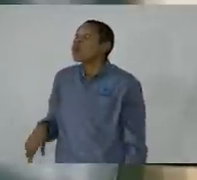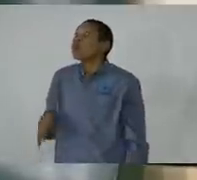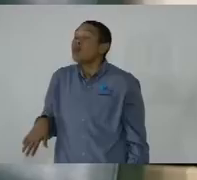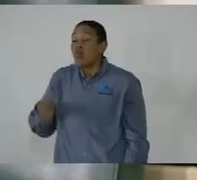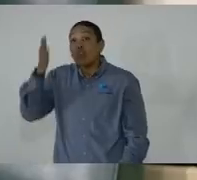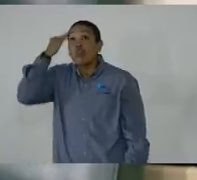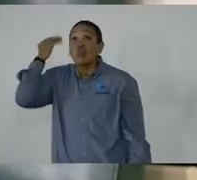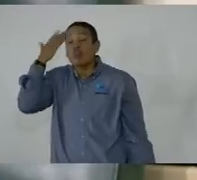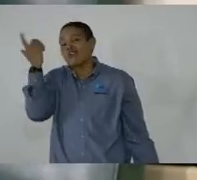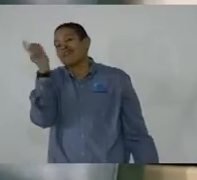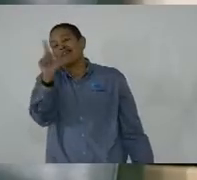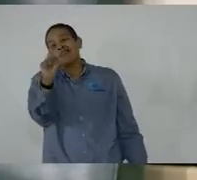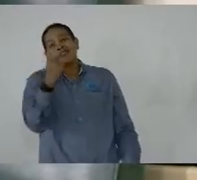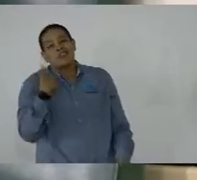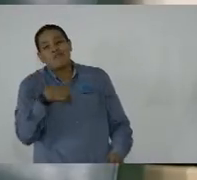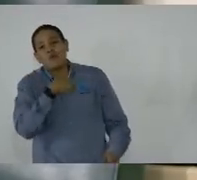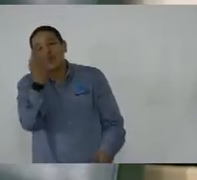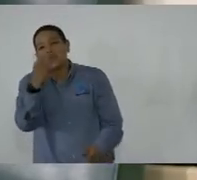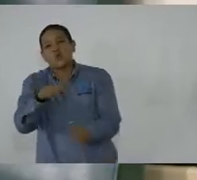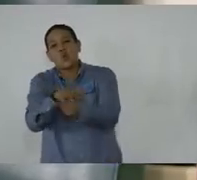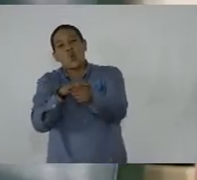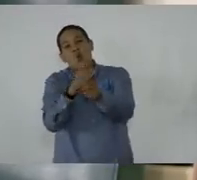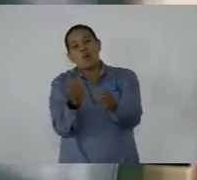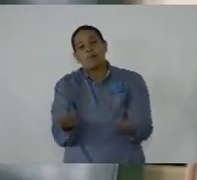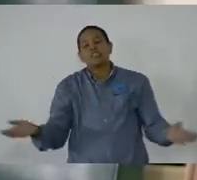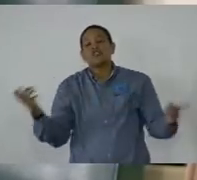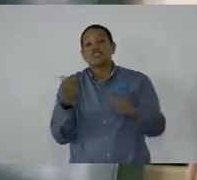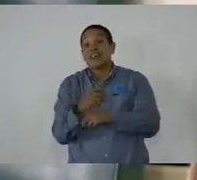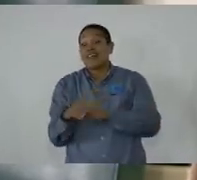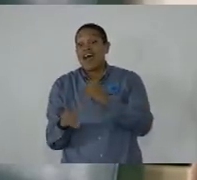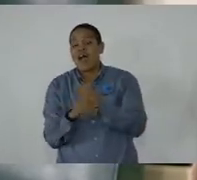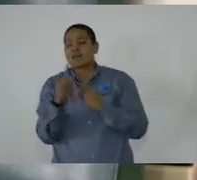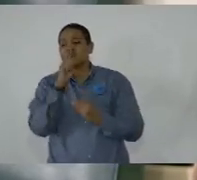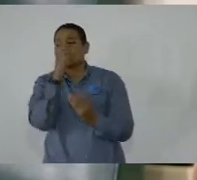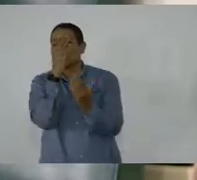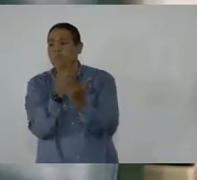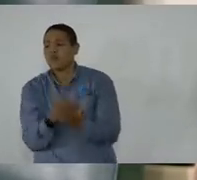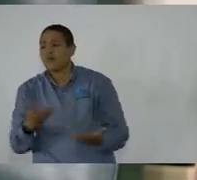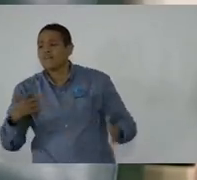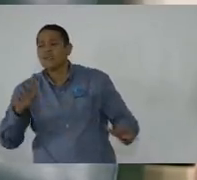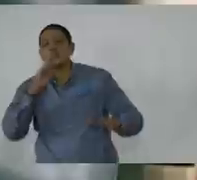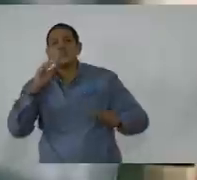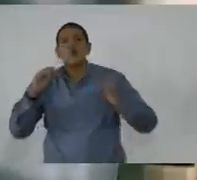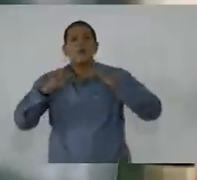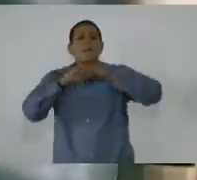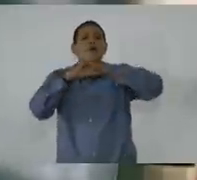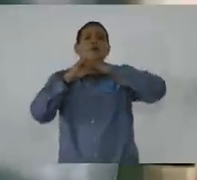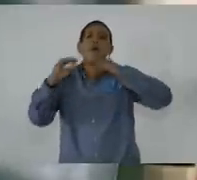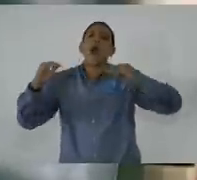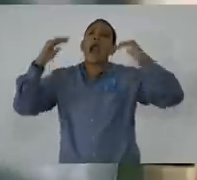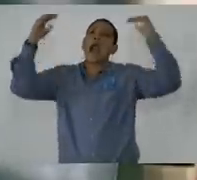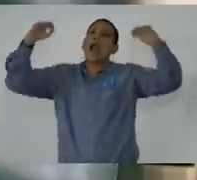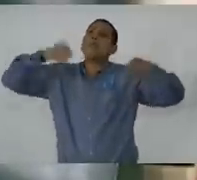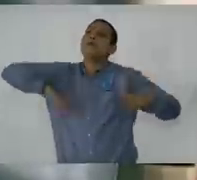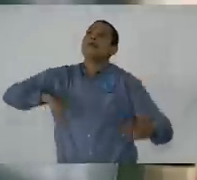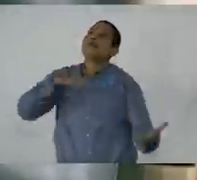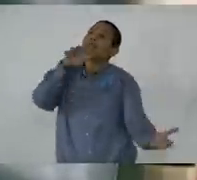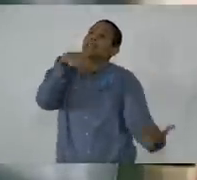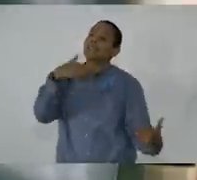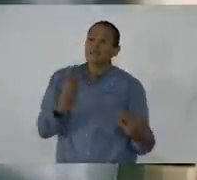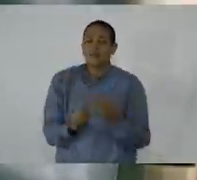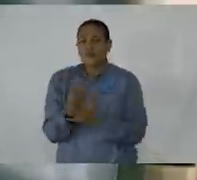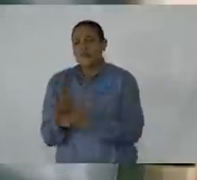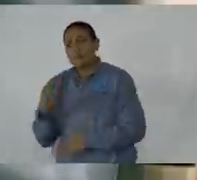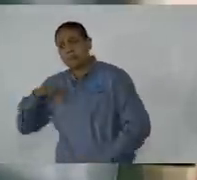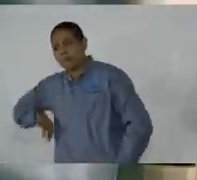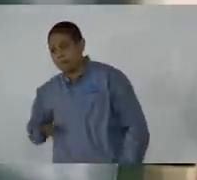Speaker, we'll be using local materials because it has been proven to promote higher yields of agricultural crops